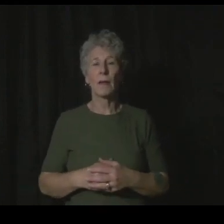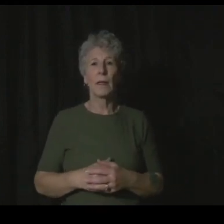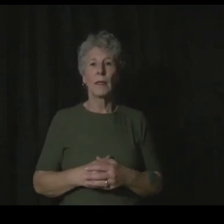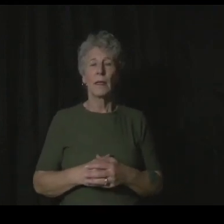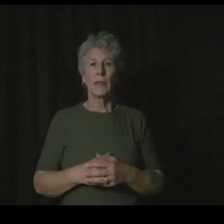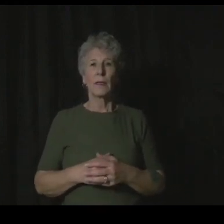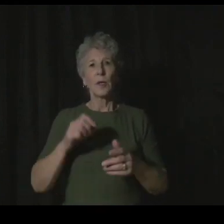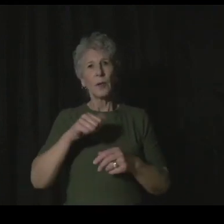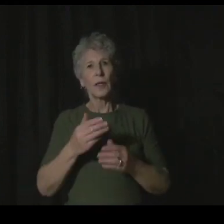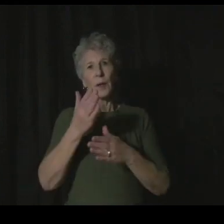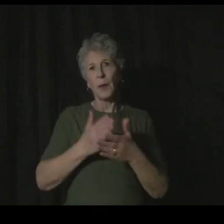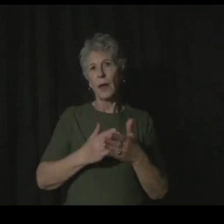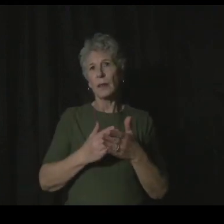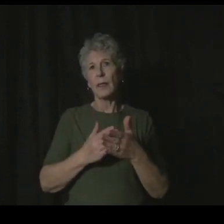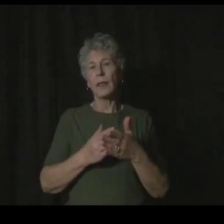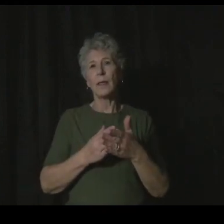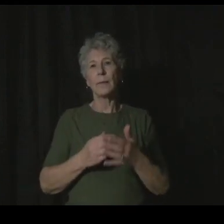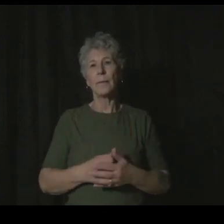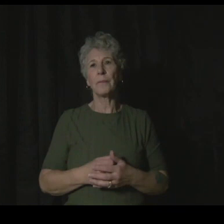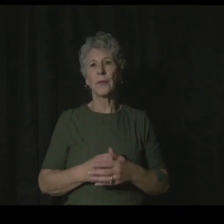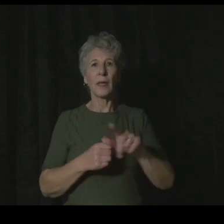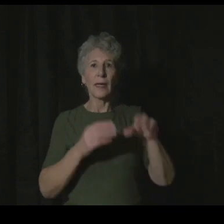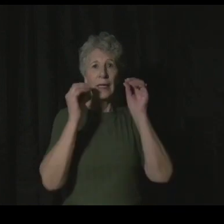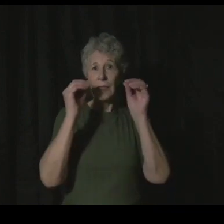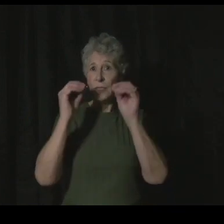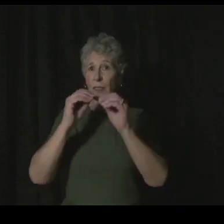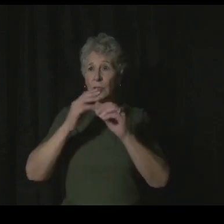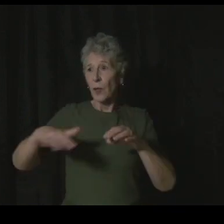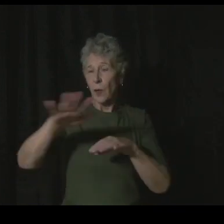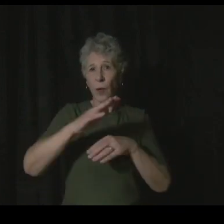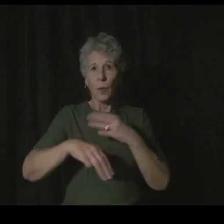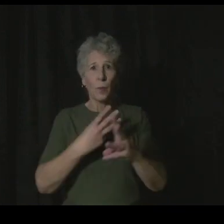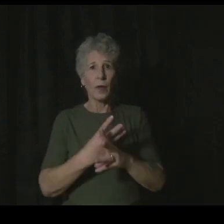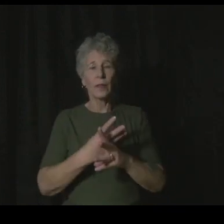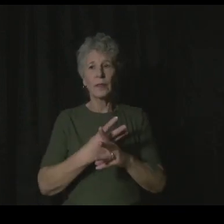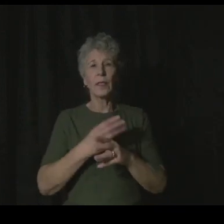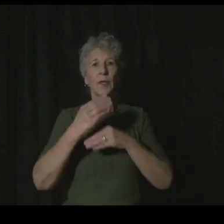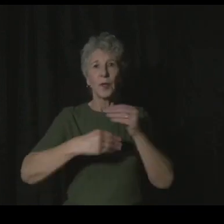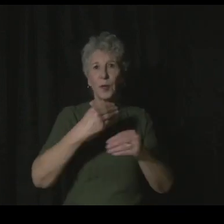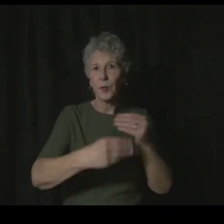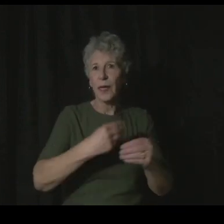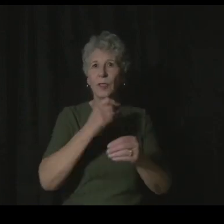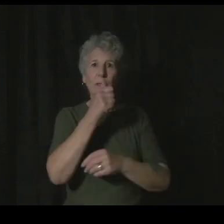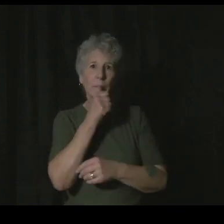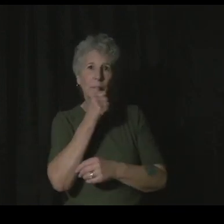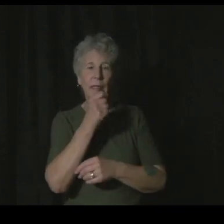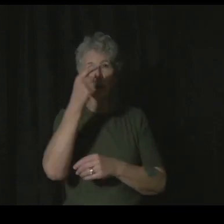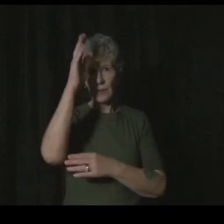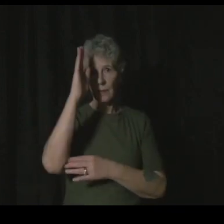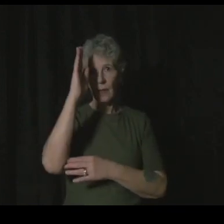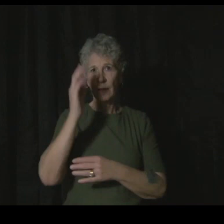out is that they teach the whole world the gracious patience of